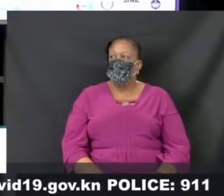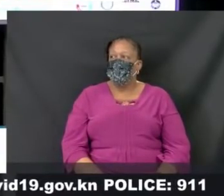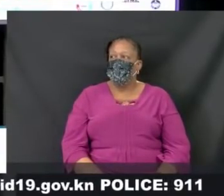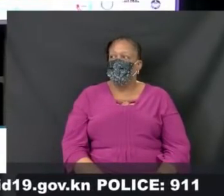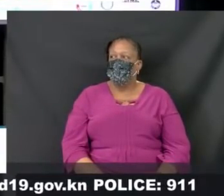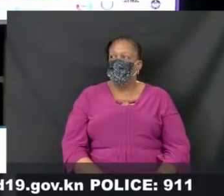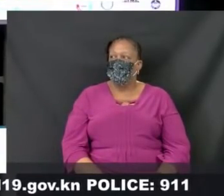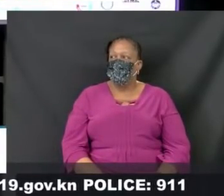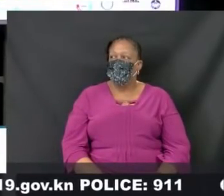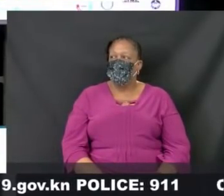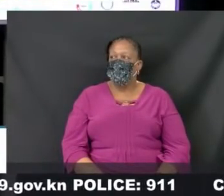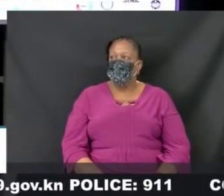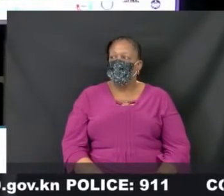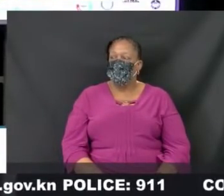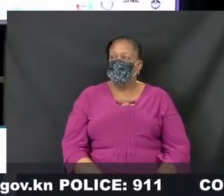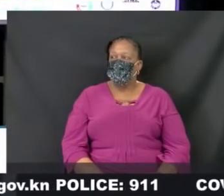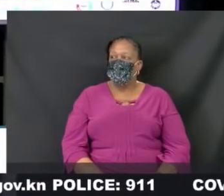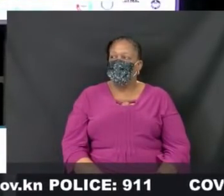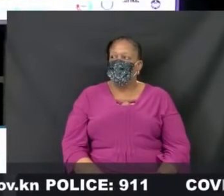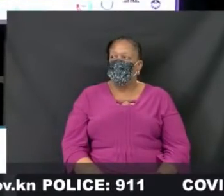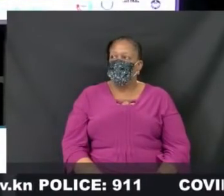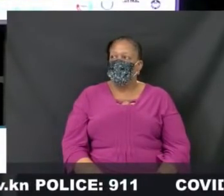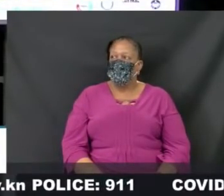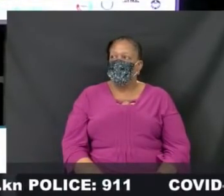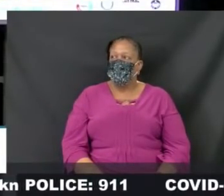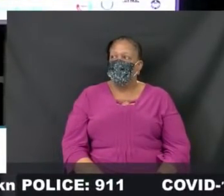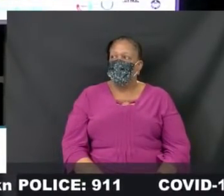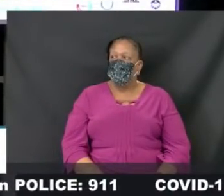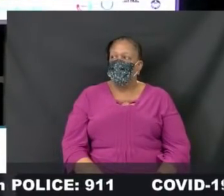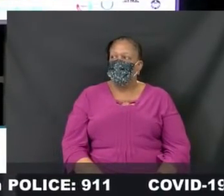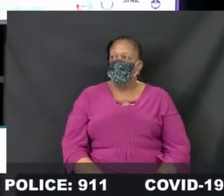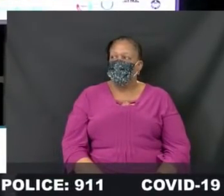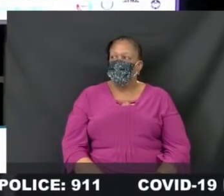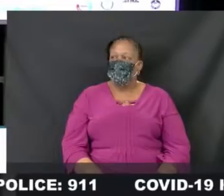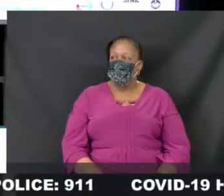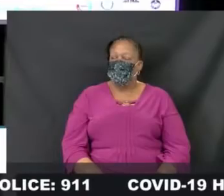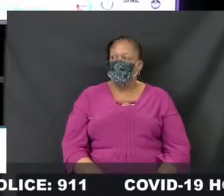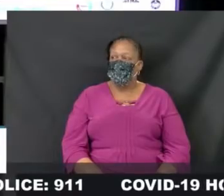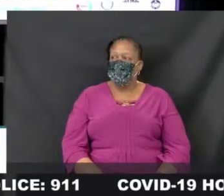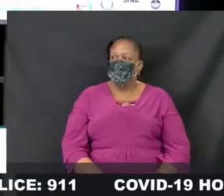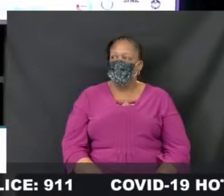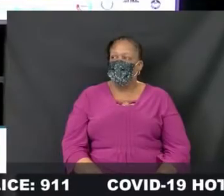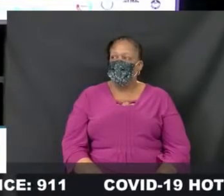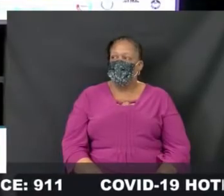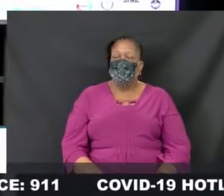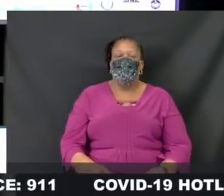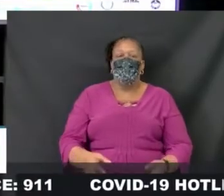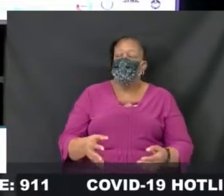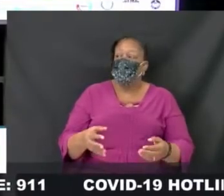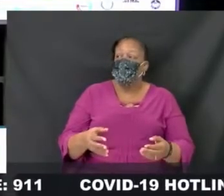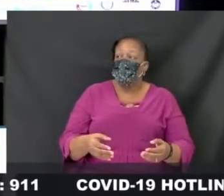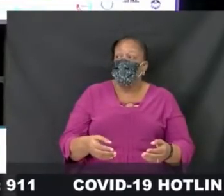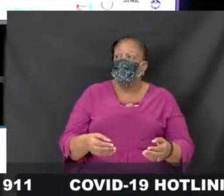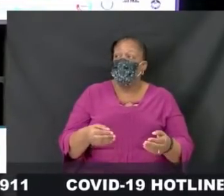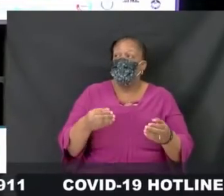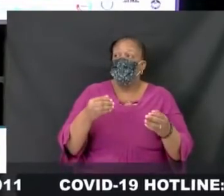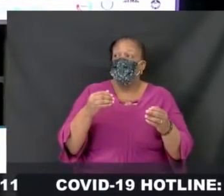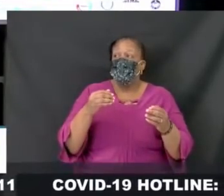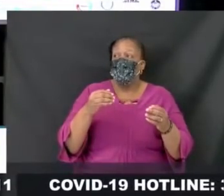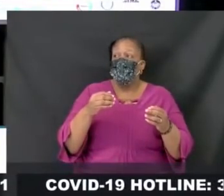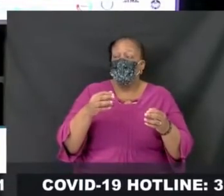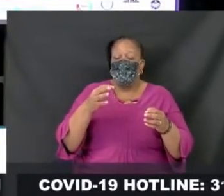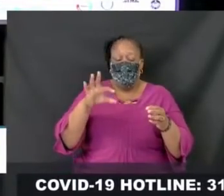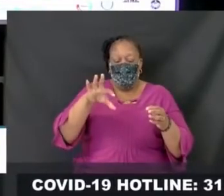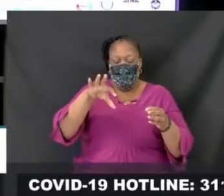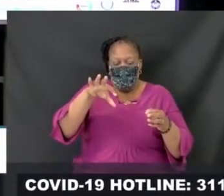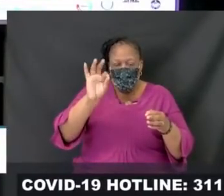low viral threshold. It is also highly specific, which means that once you're told you have